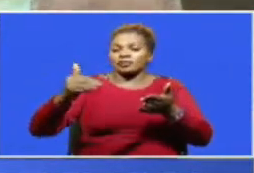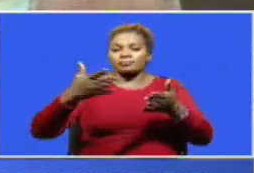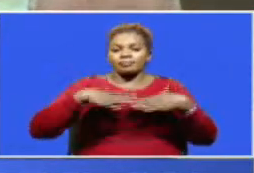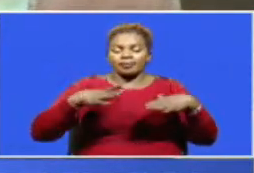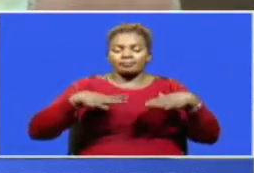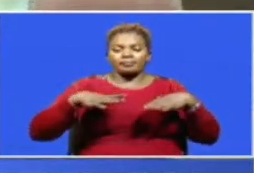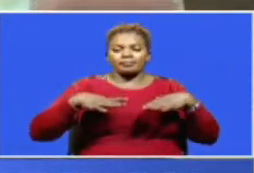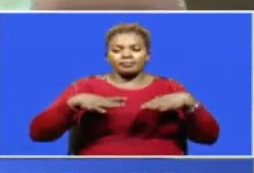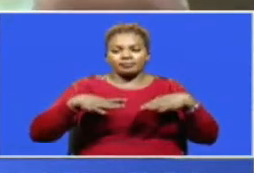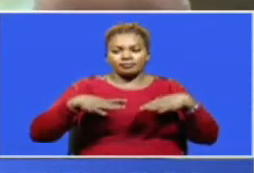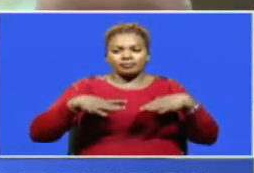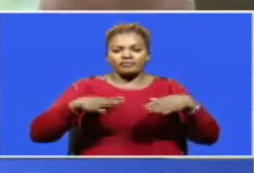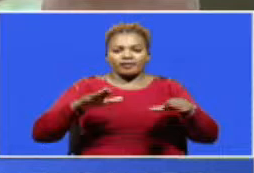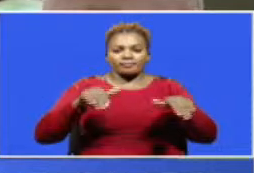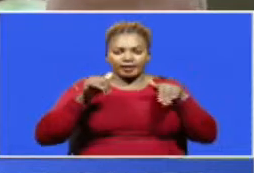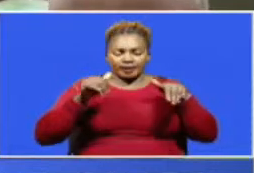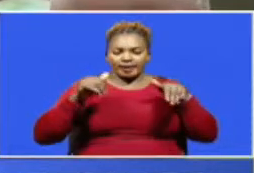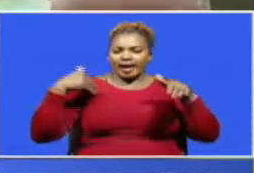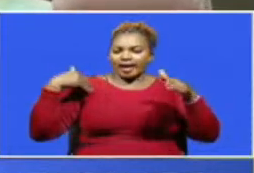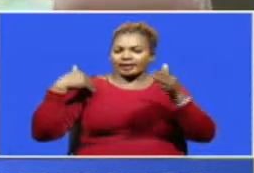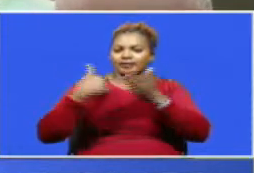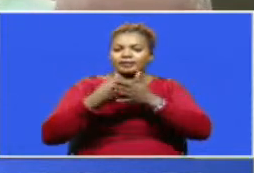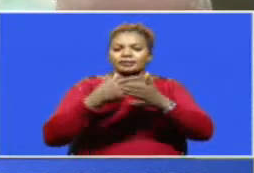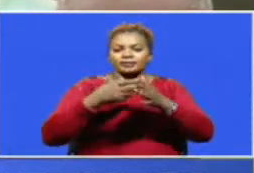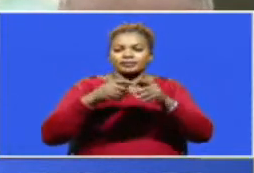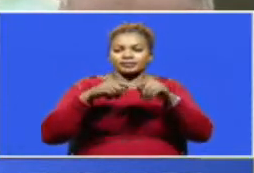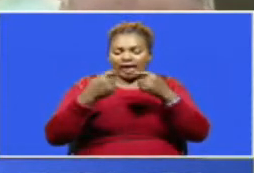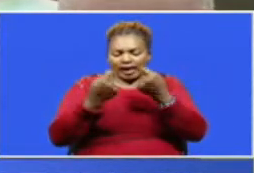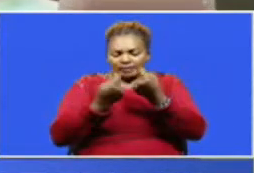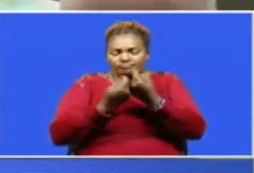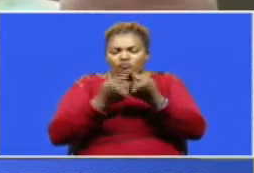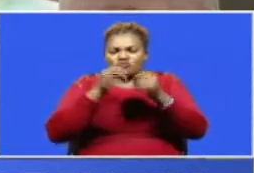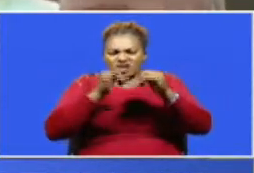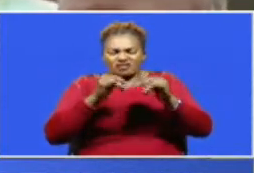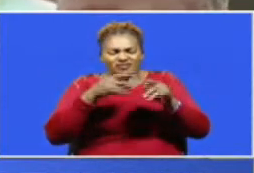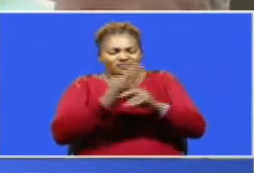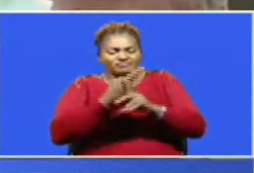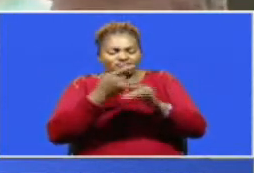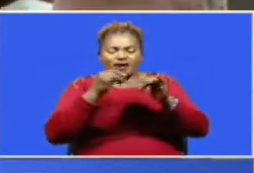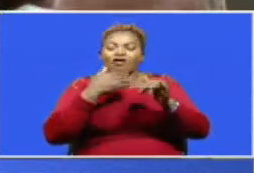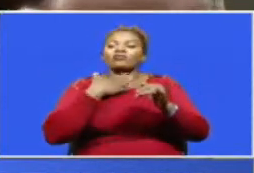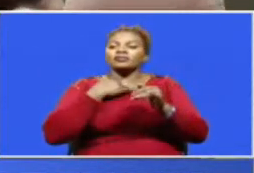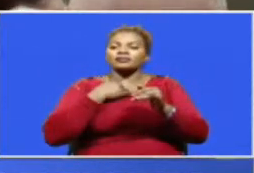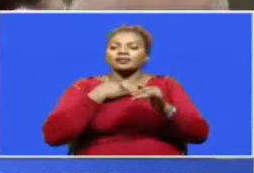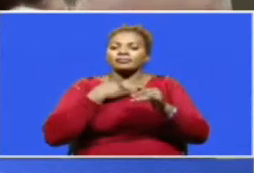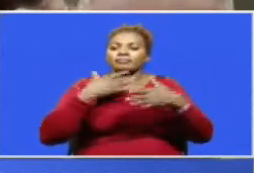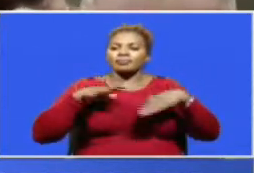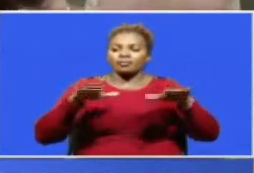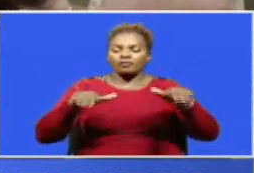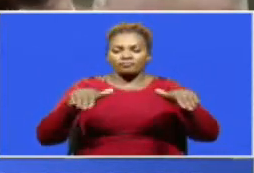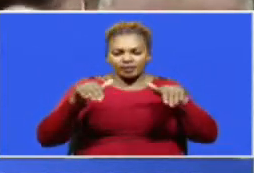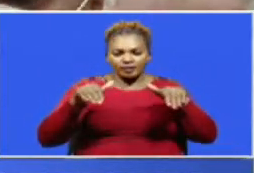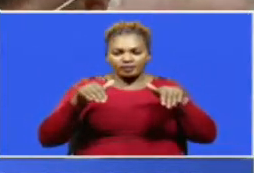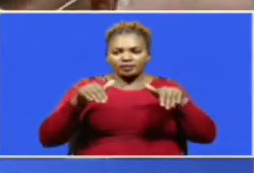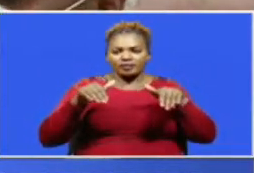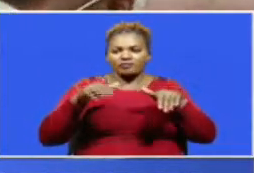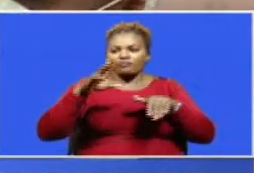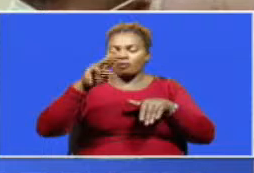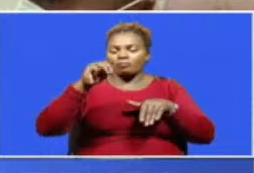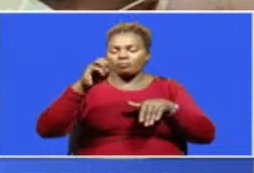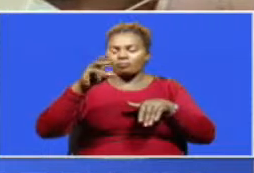people have been waiting until a certain type of vaccine comes. So guys have been waiting for